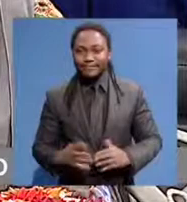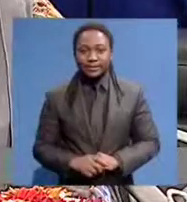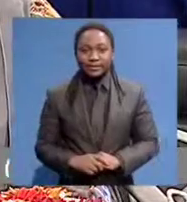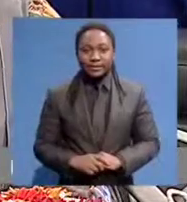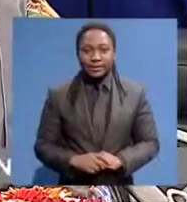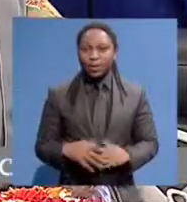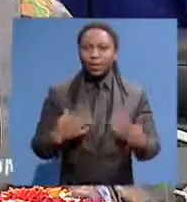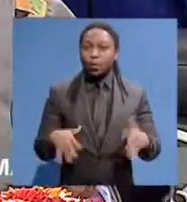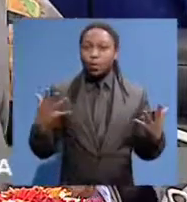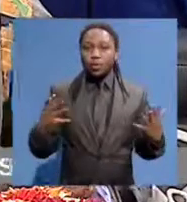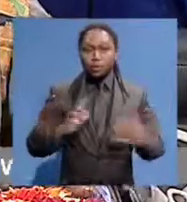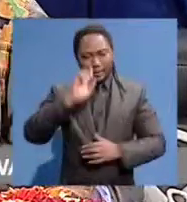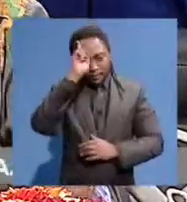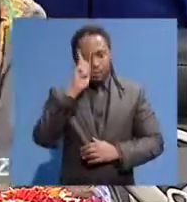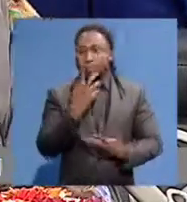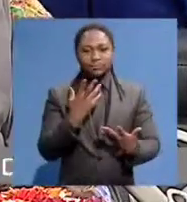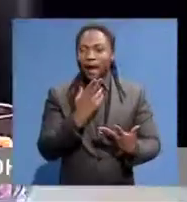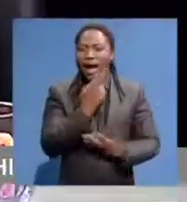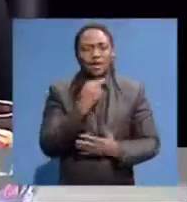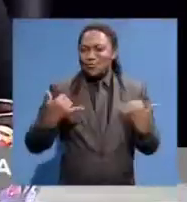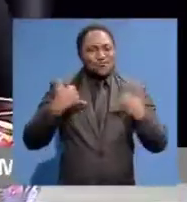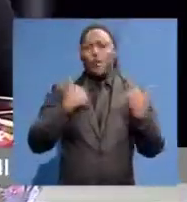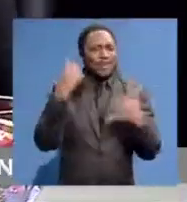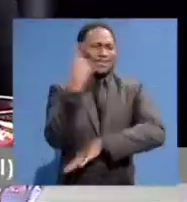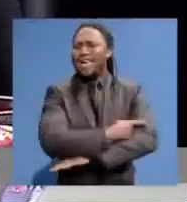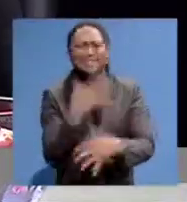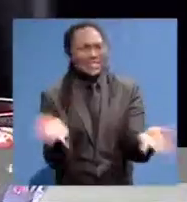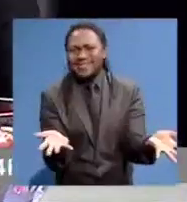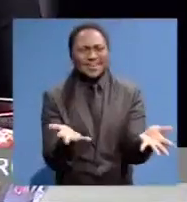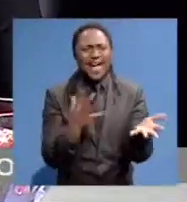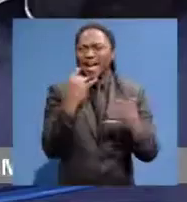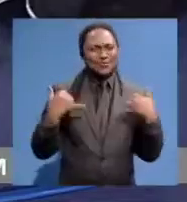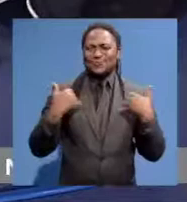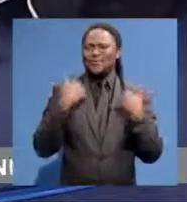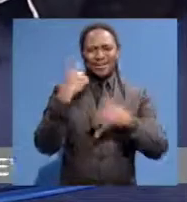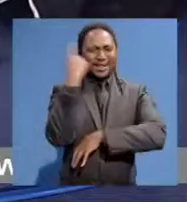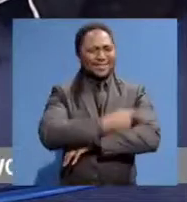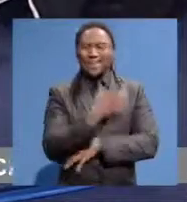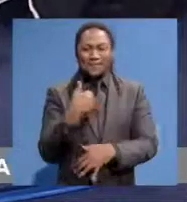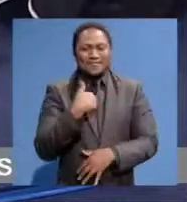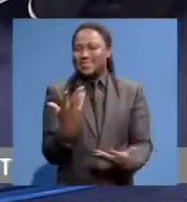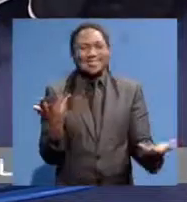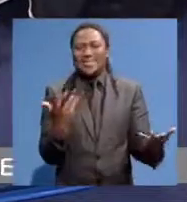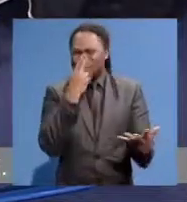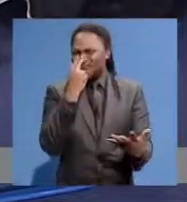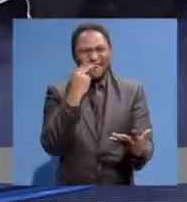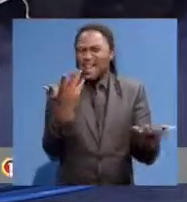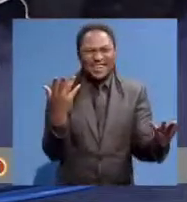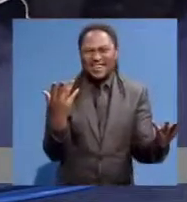yo, Madiba, I mean, no khole monate, my brother. That's the truth that I can tell you. You know, I mean, it was fun. No